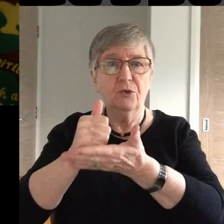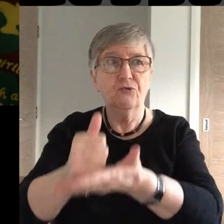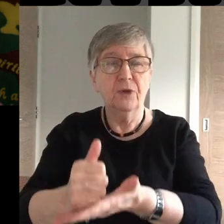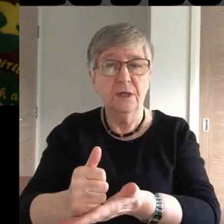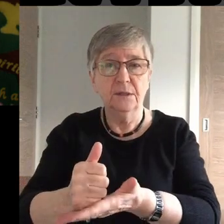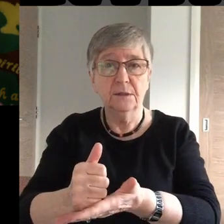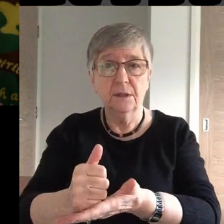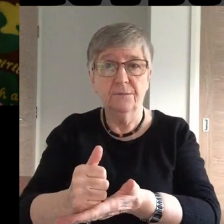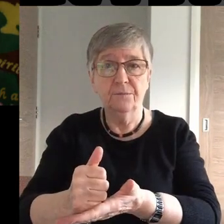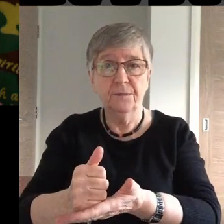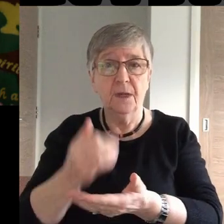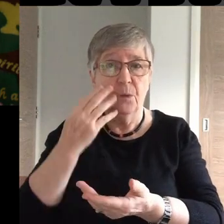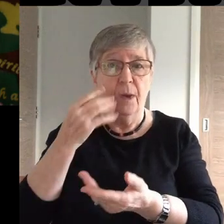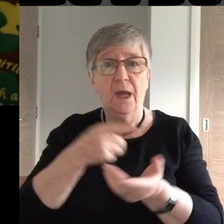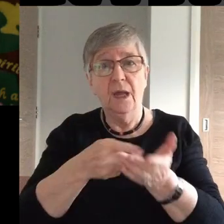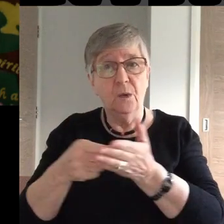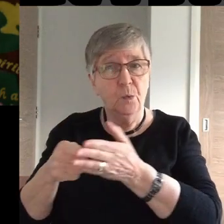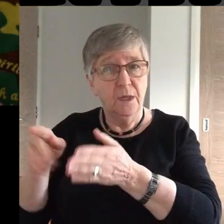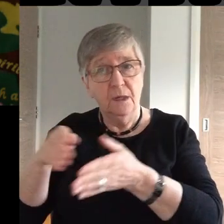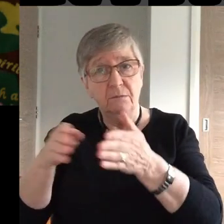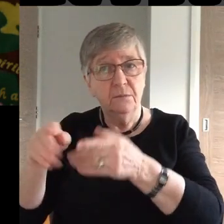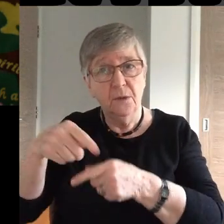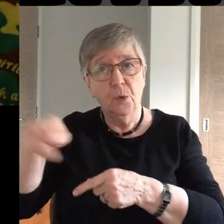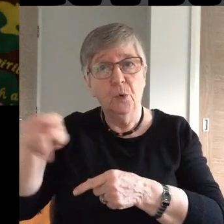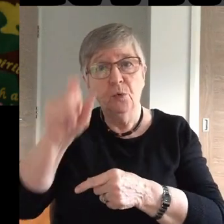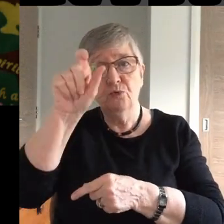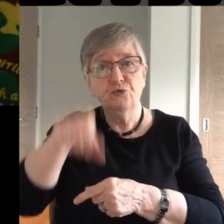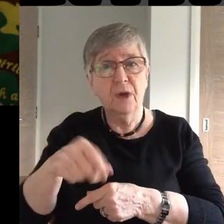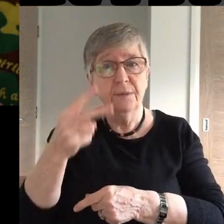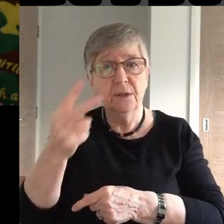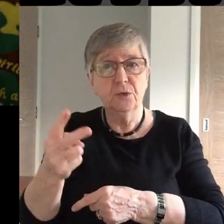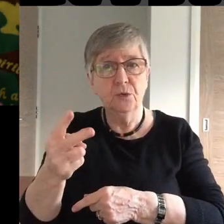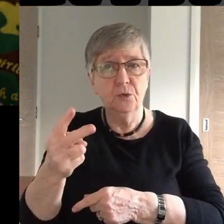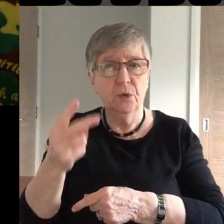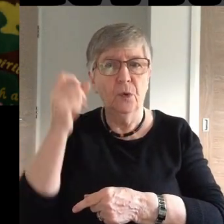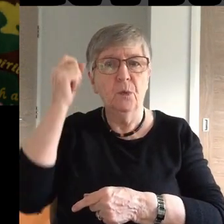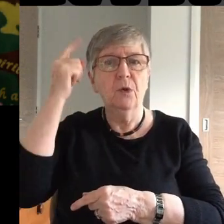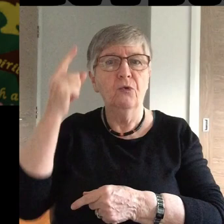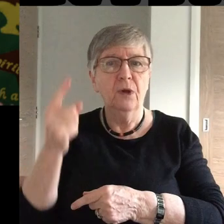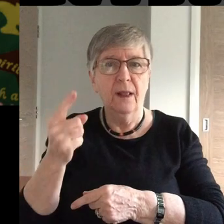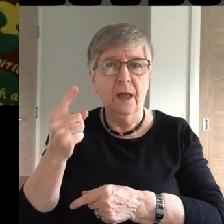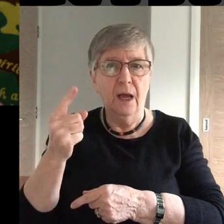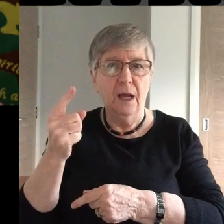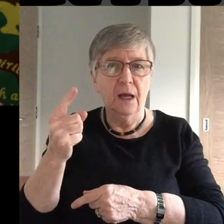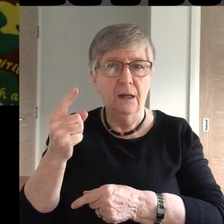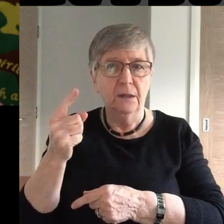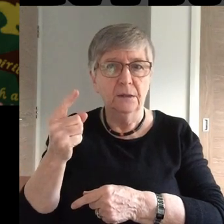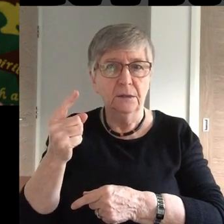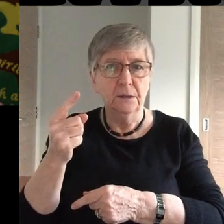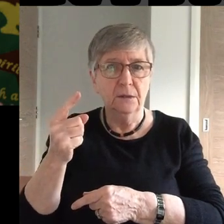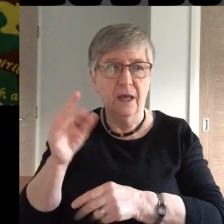as we wind our way into chapter 2, we become acutely aware that